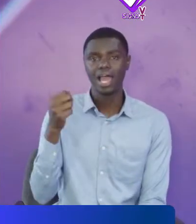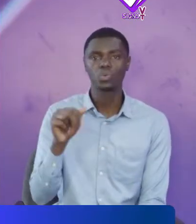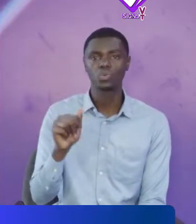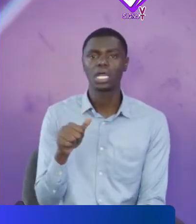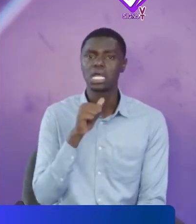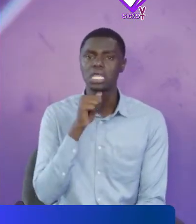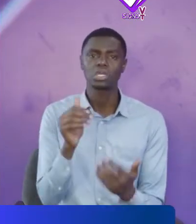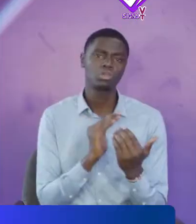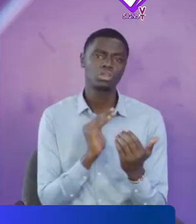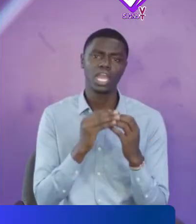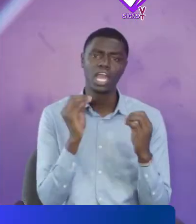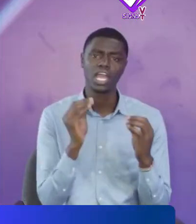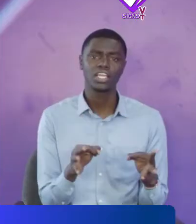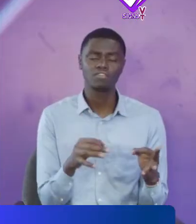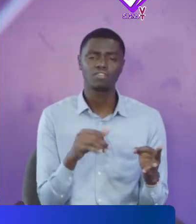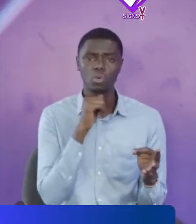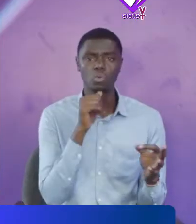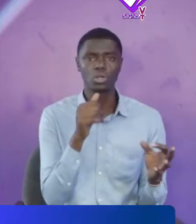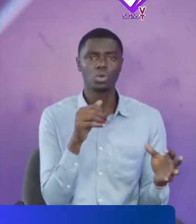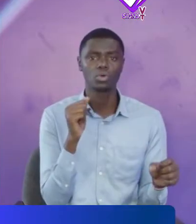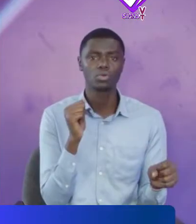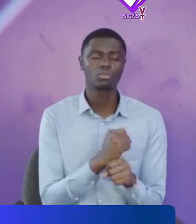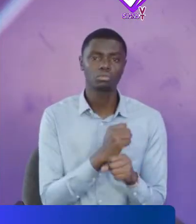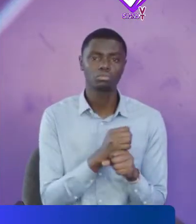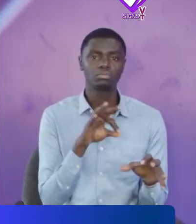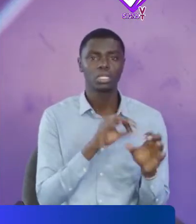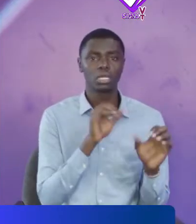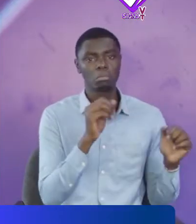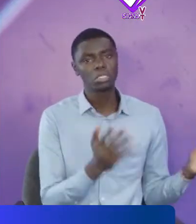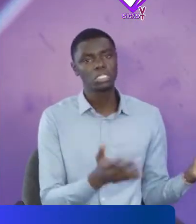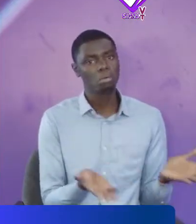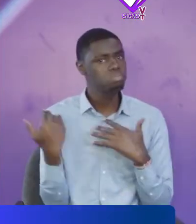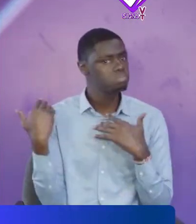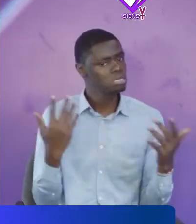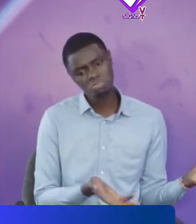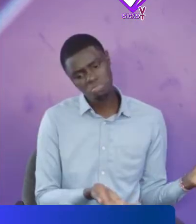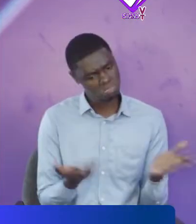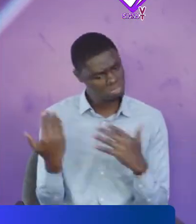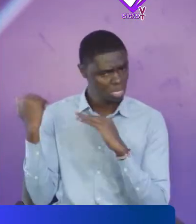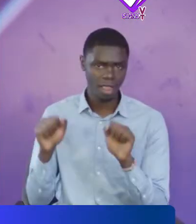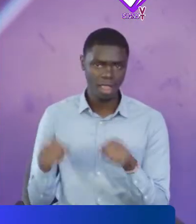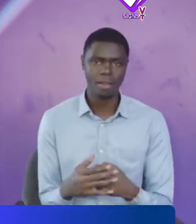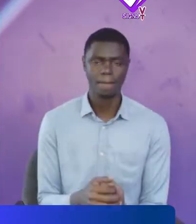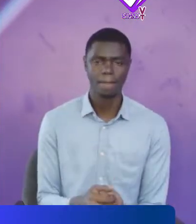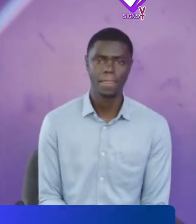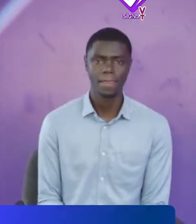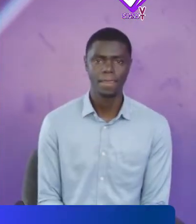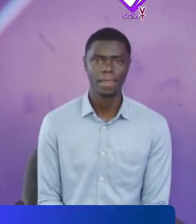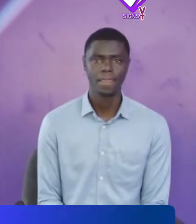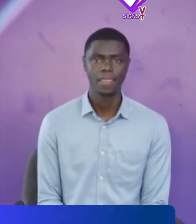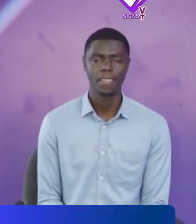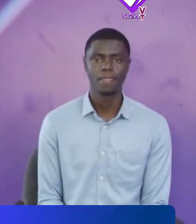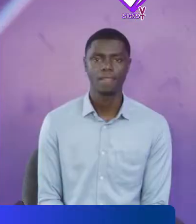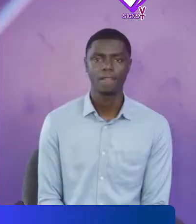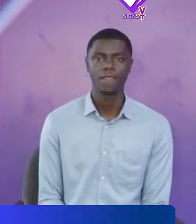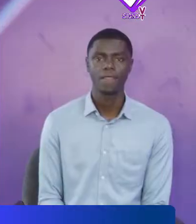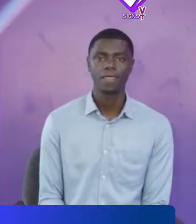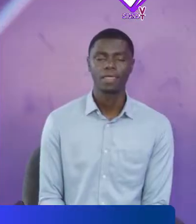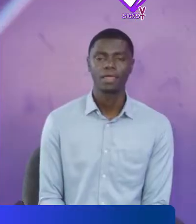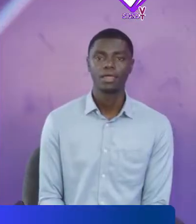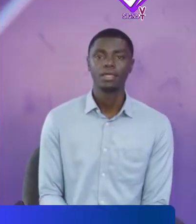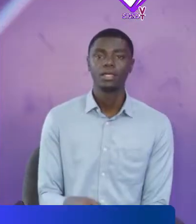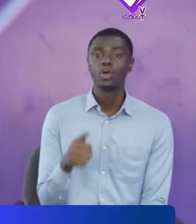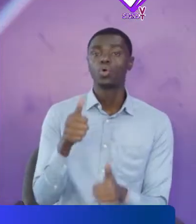if you tell them, if we don't vote, can we leave? Can we leave? They be say, let's go. So it was like,